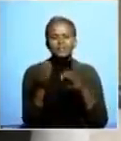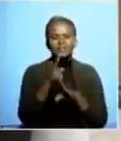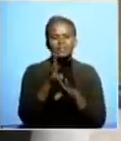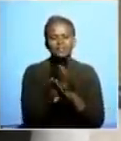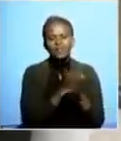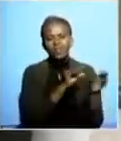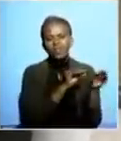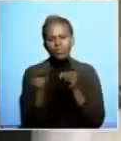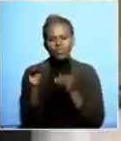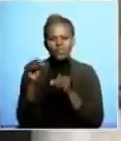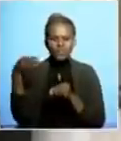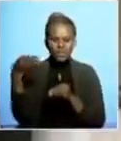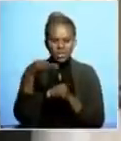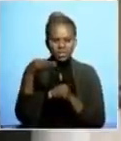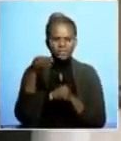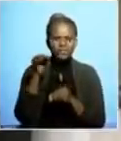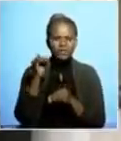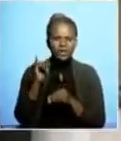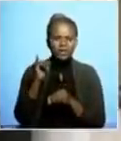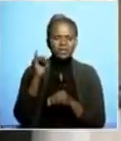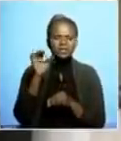FIC.